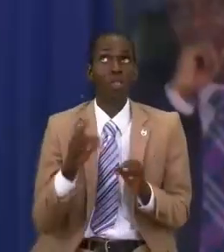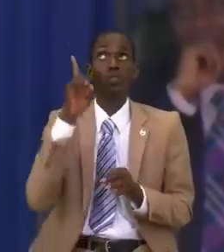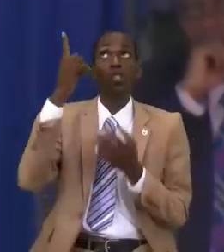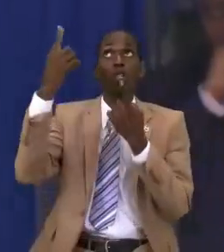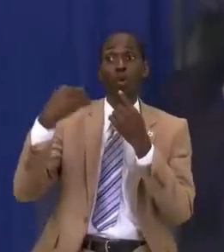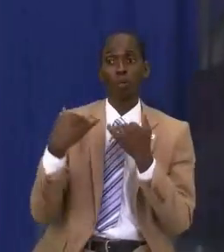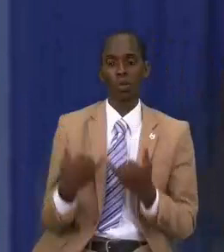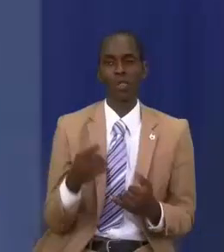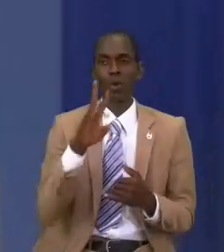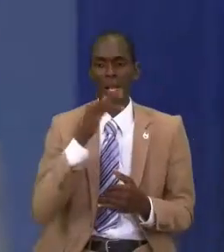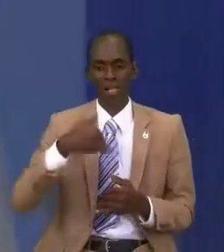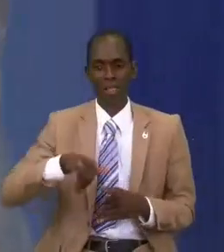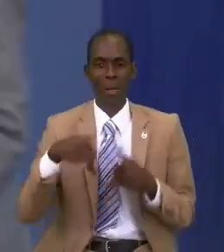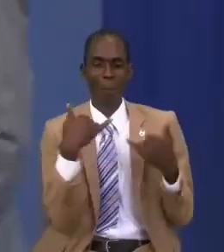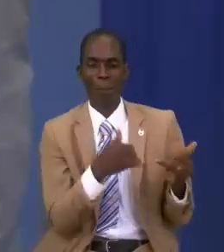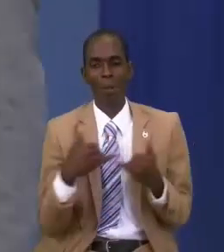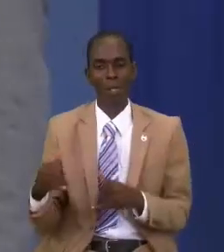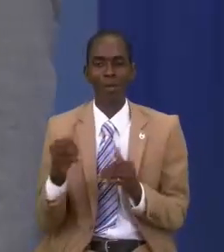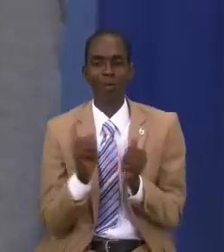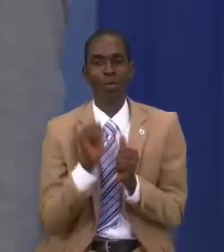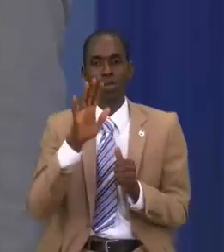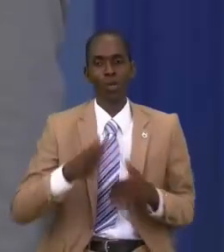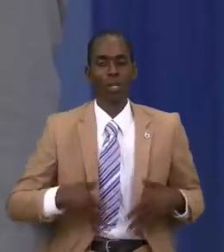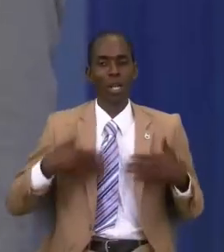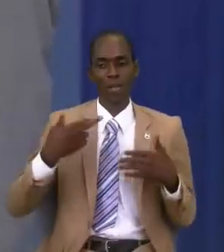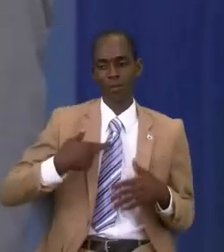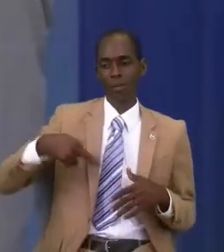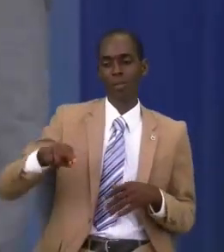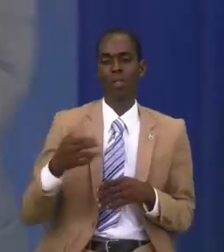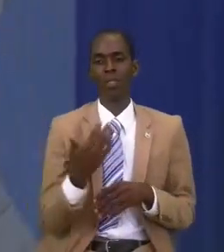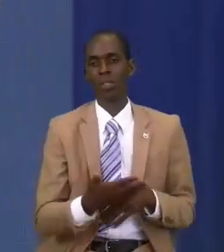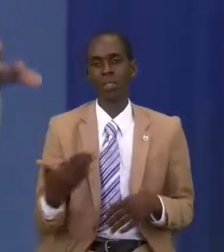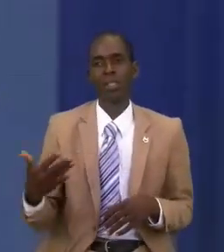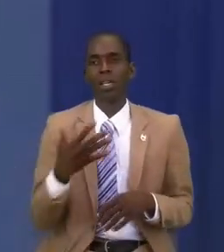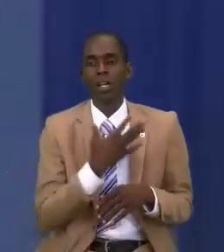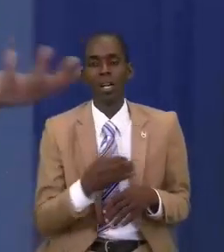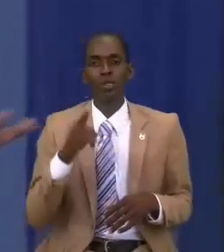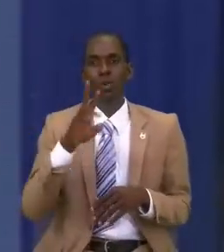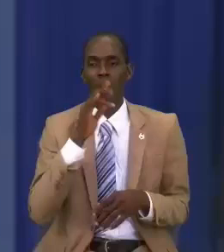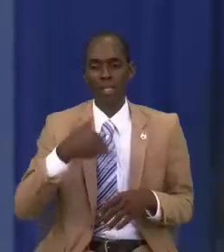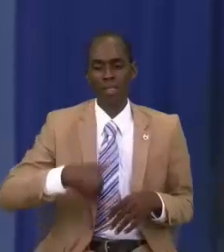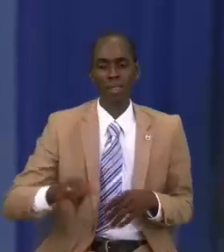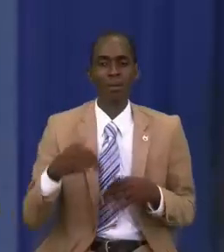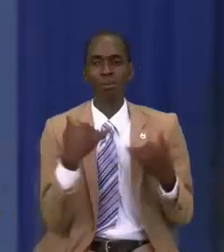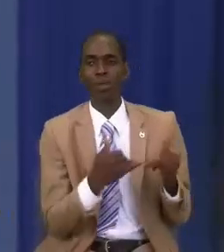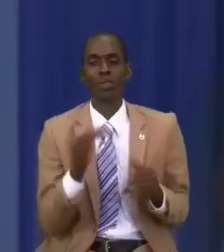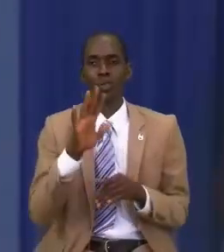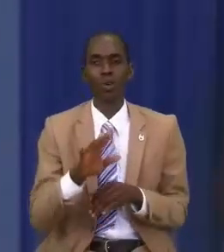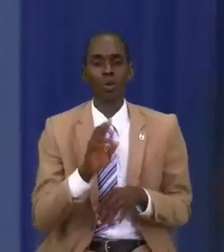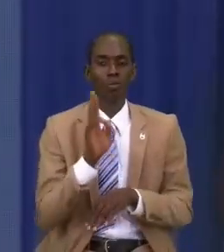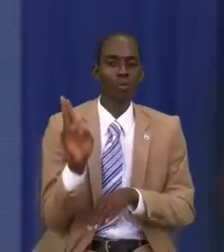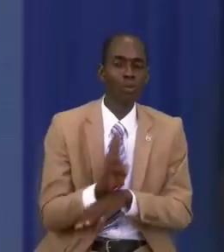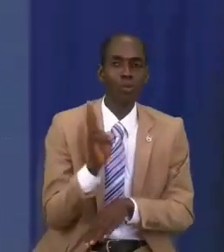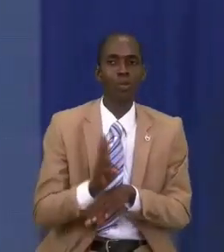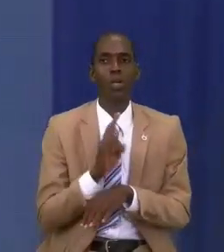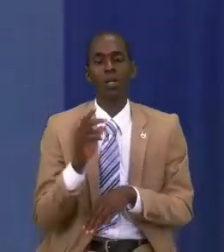today and you're playing all your usual habitual game in religion? Why don't you say, Lord, everything I